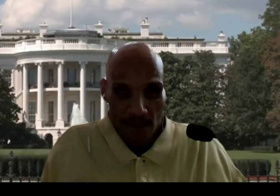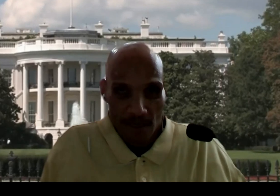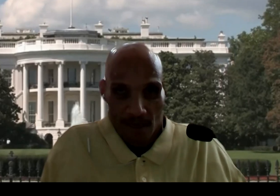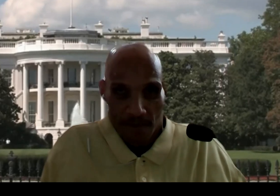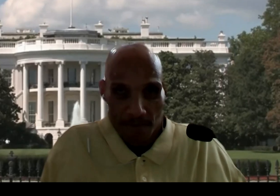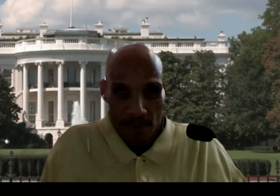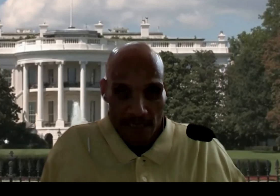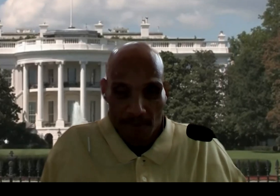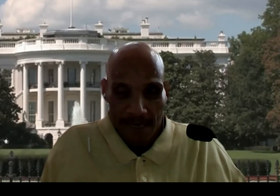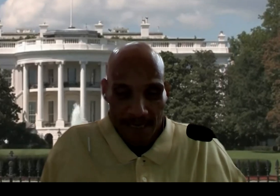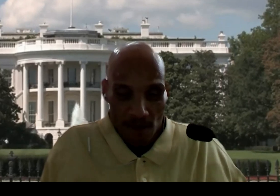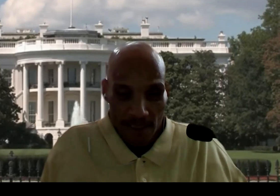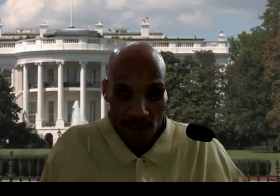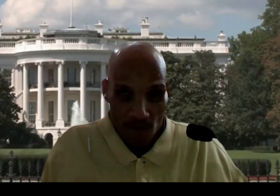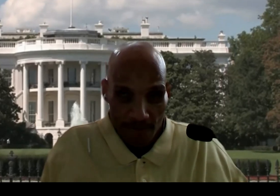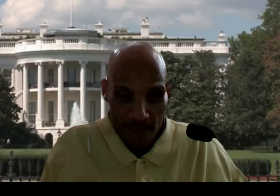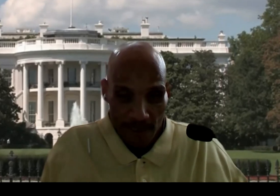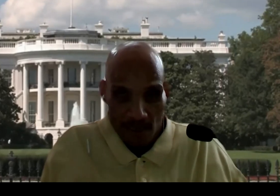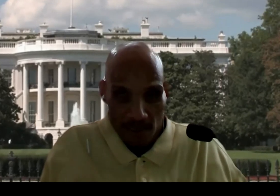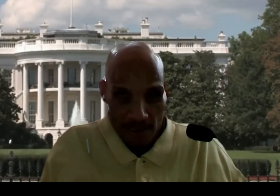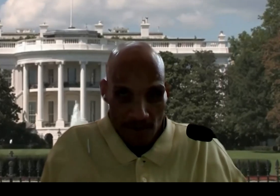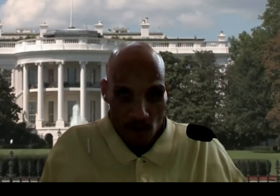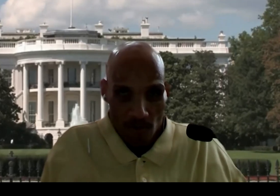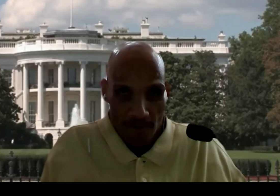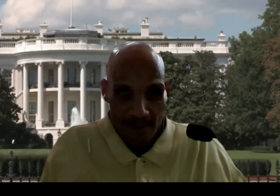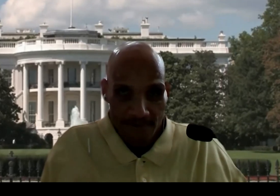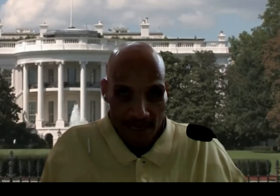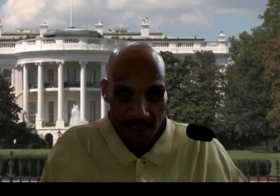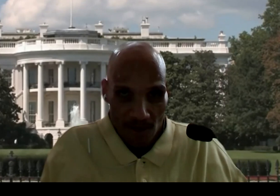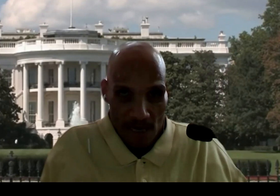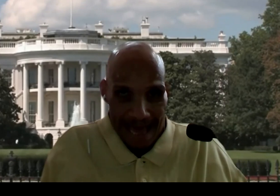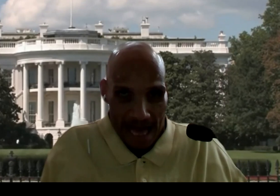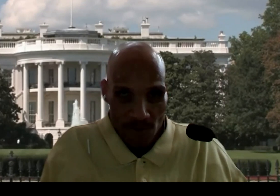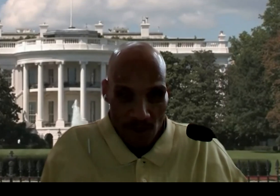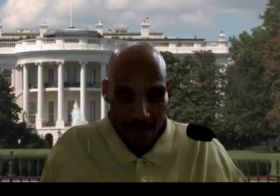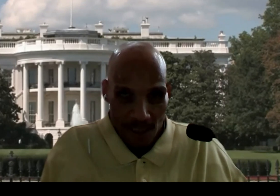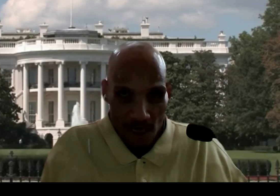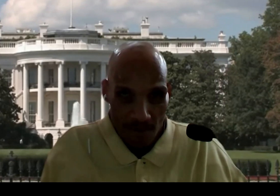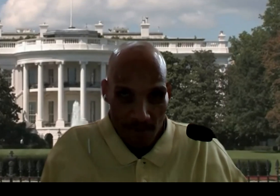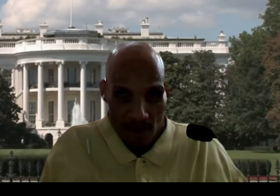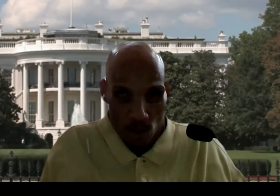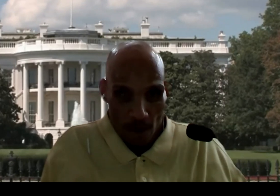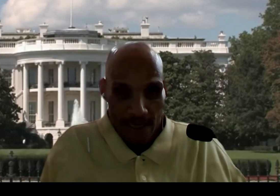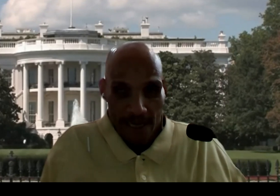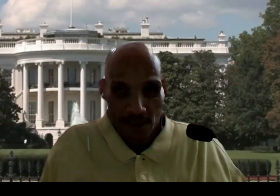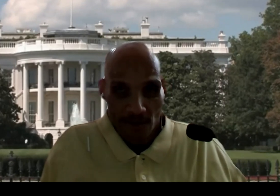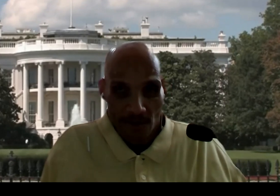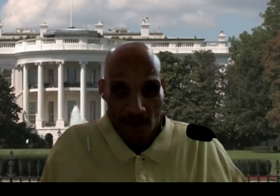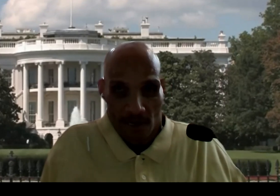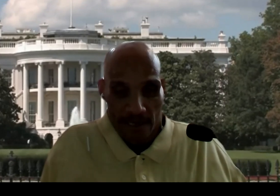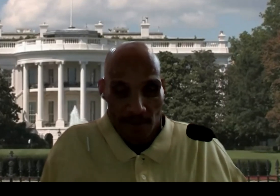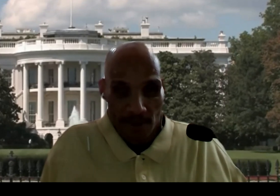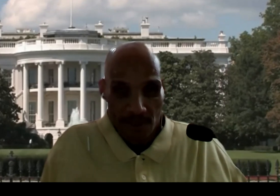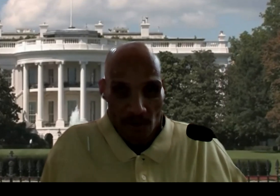it's places to buy technology equipment. So that was a whole different thing. So as a result, I got a job working at